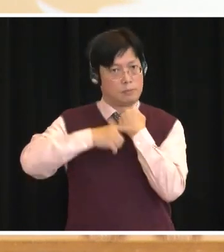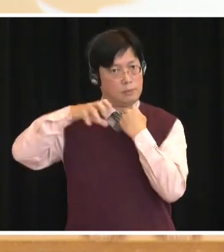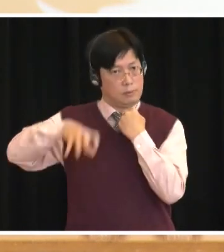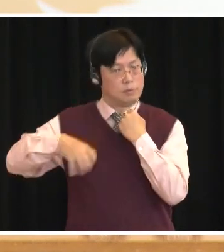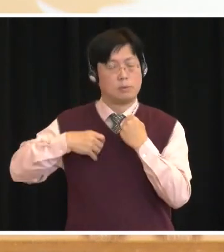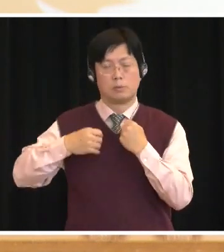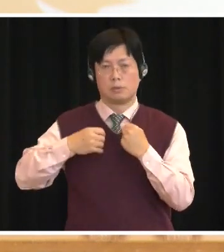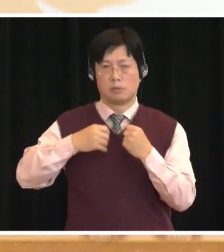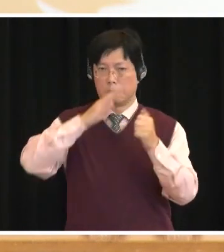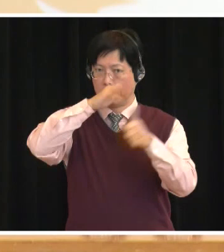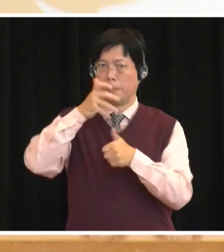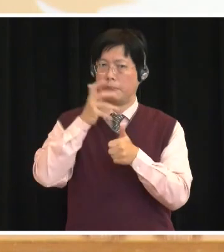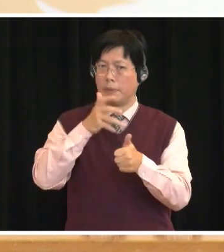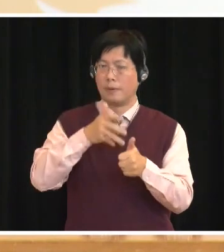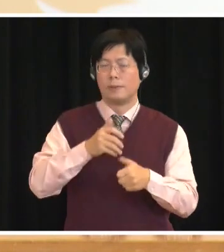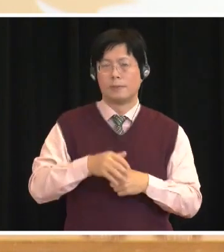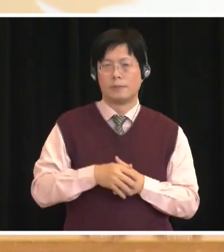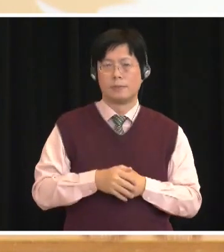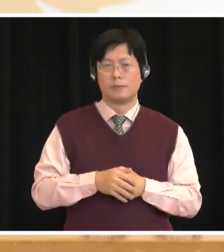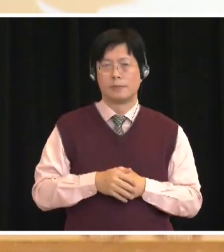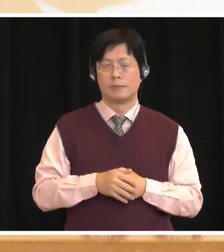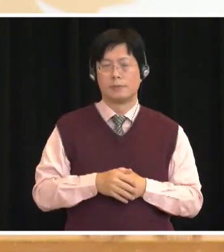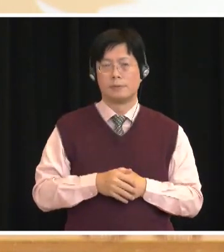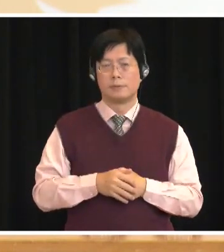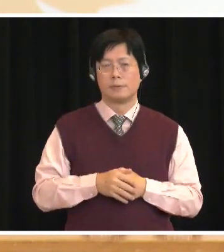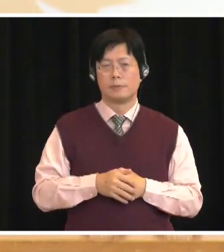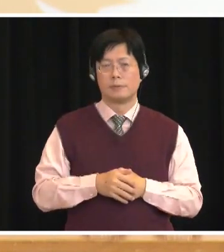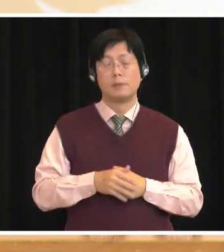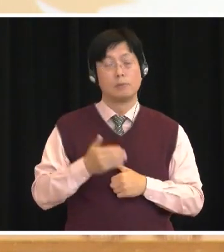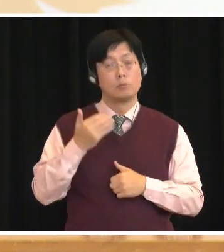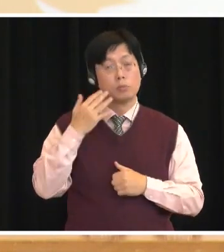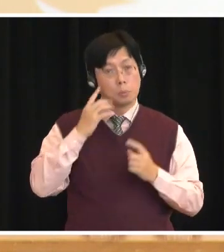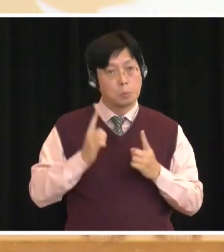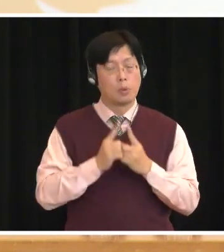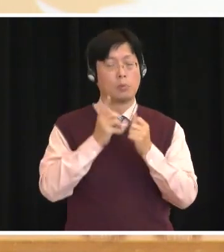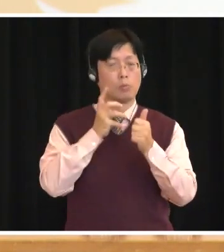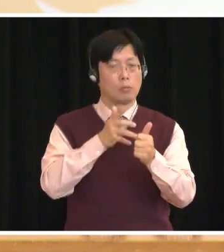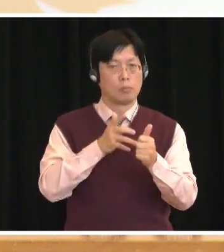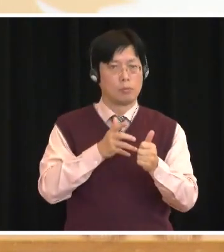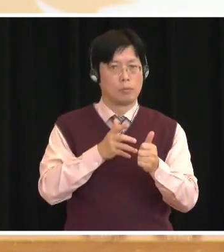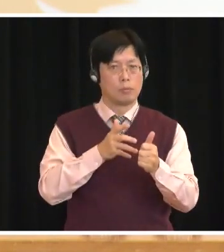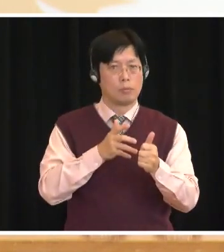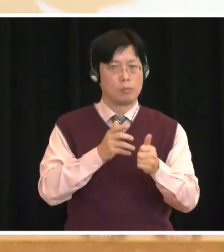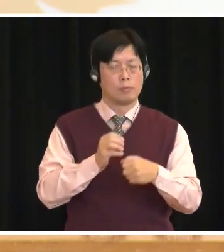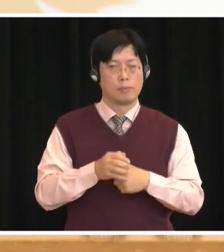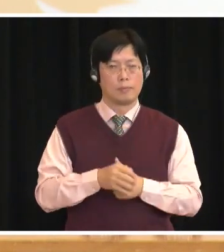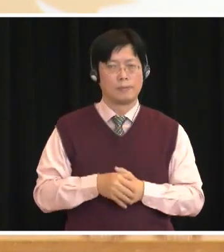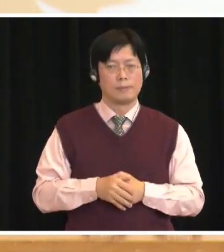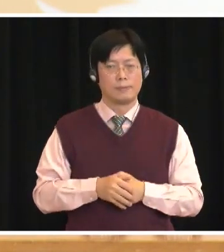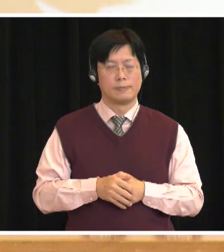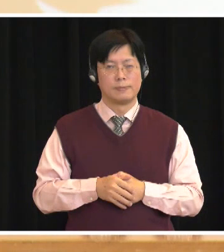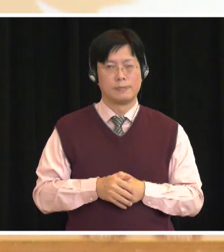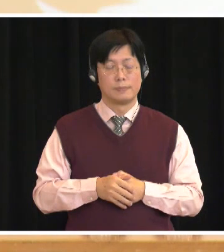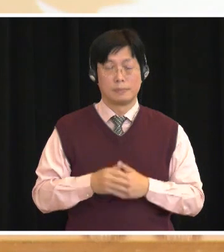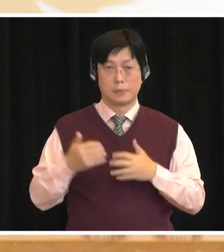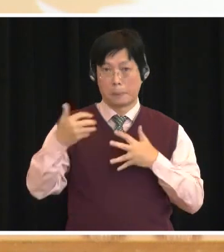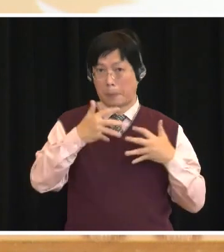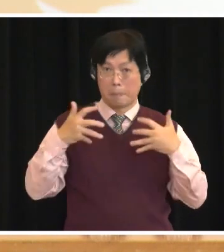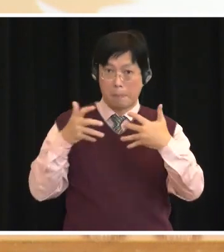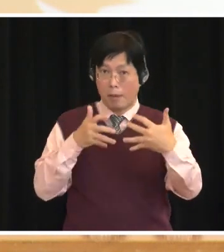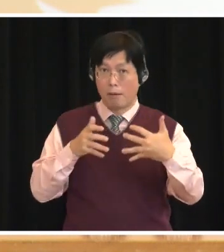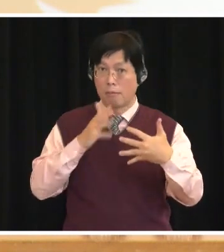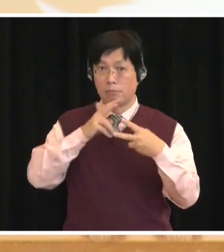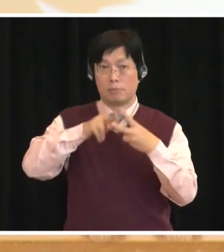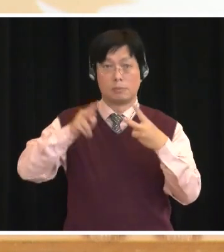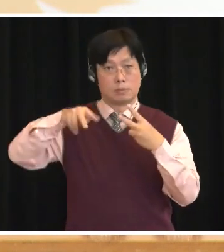countries where cross-examination is part of the criminal law system, and particularly the part that takes